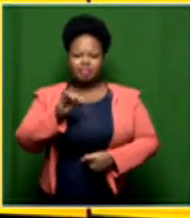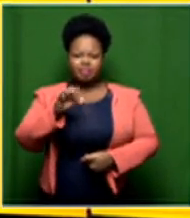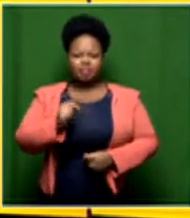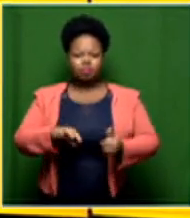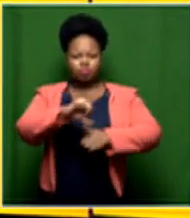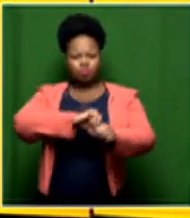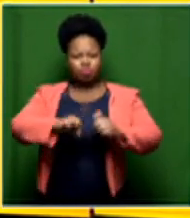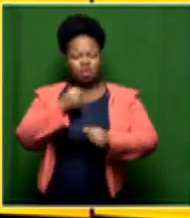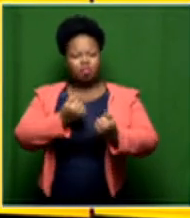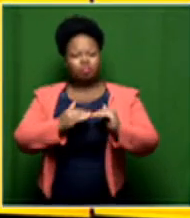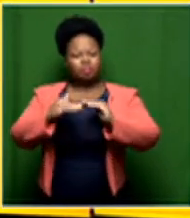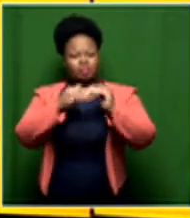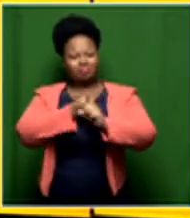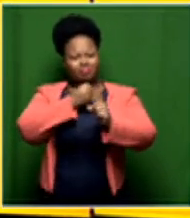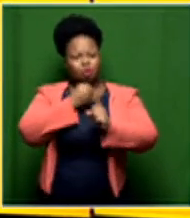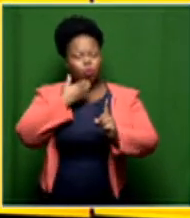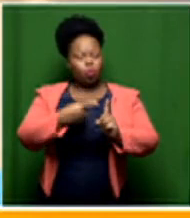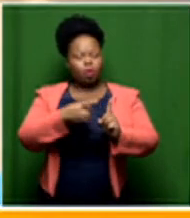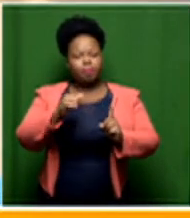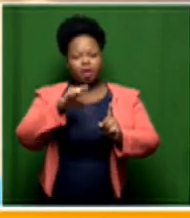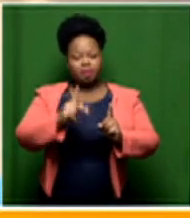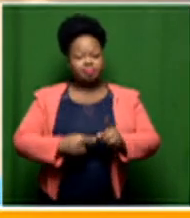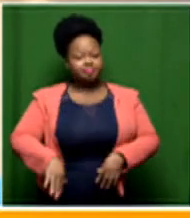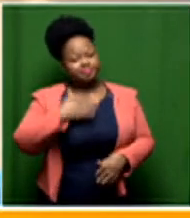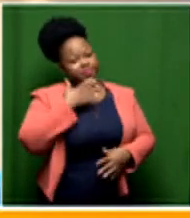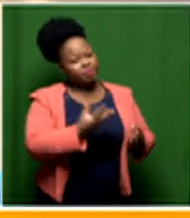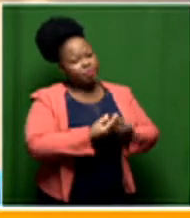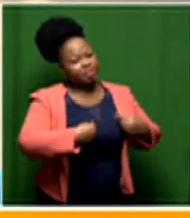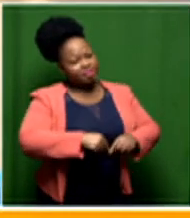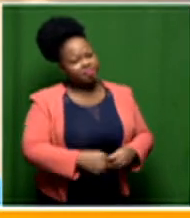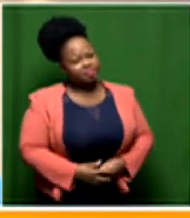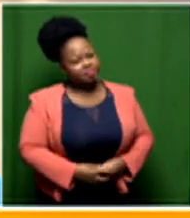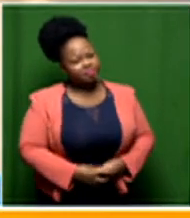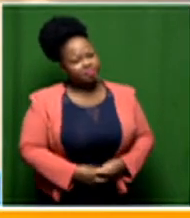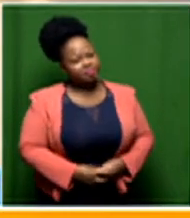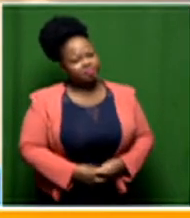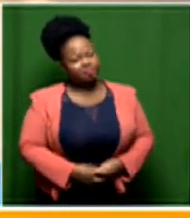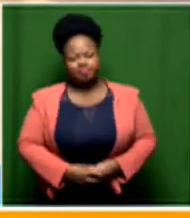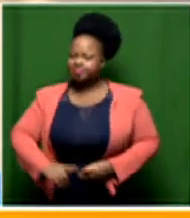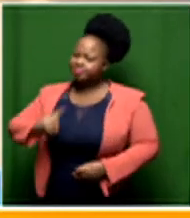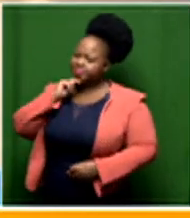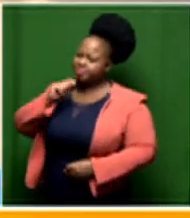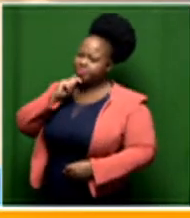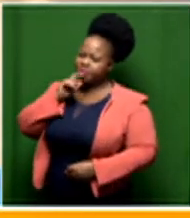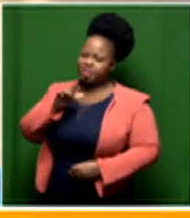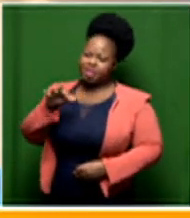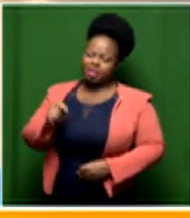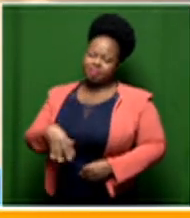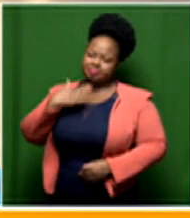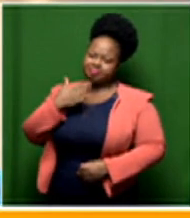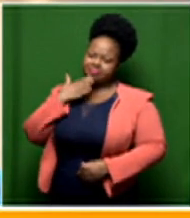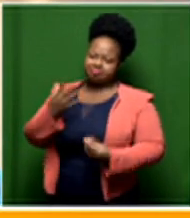justice activist, Mark Haywood, with us. Good to have you, Mark. Thanks so much for being with us. Good morning, Leanne, and thank you for having